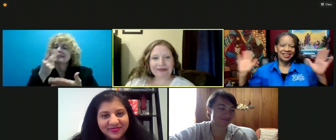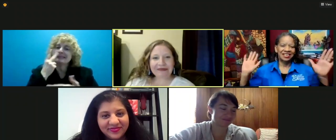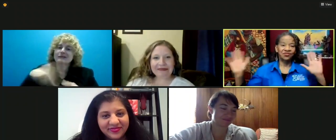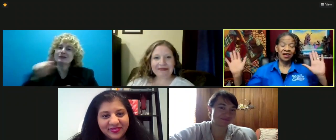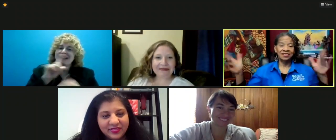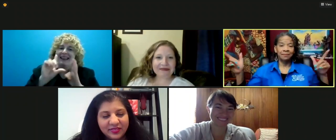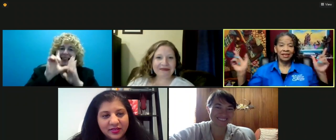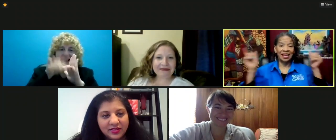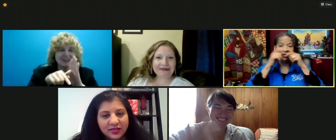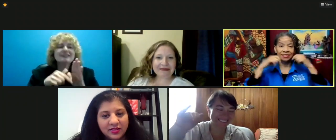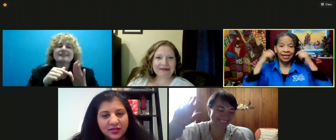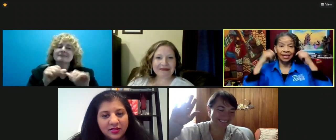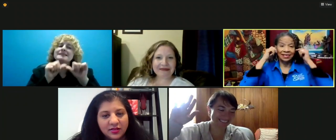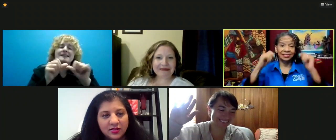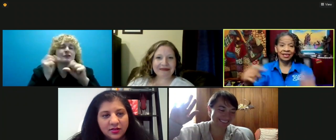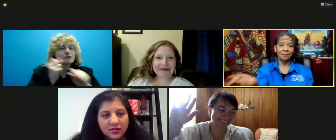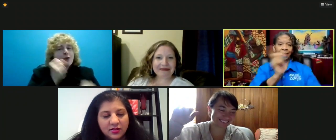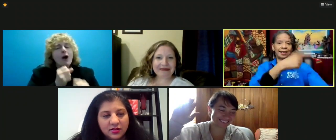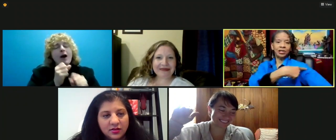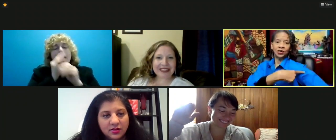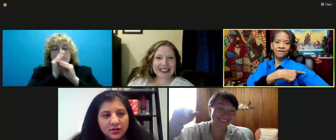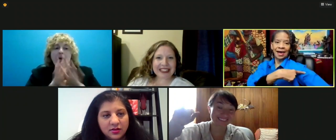Stay strong. Stay blessed. Stay masked up. Get your back. blessed. Stay Thank